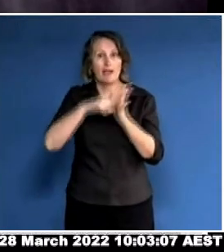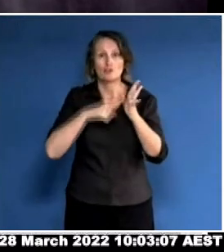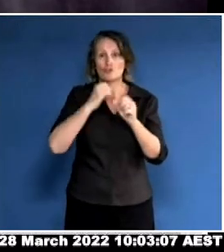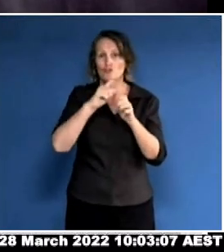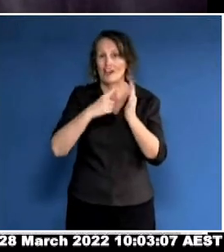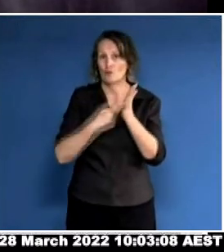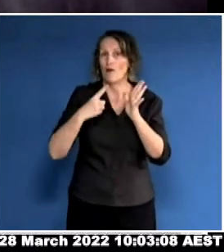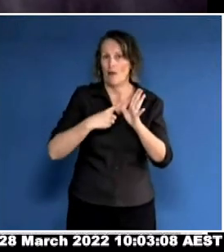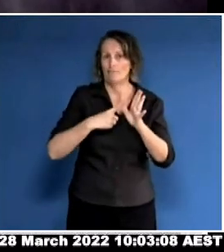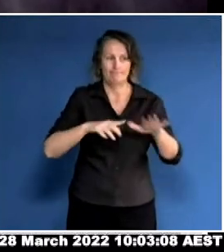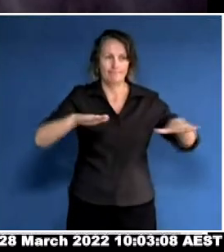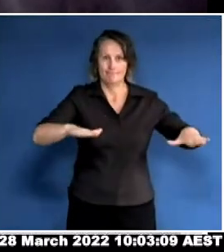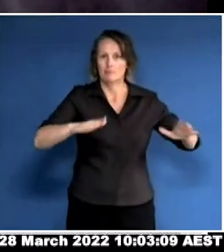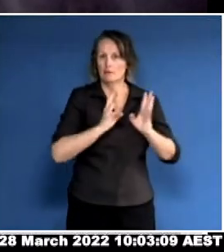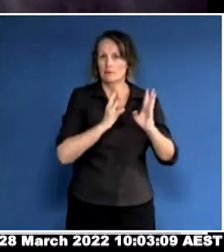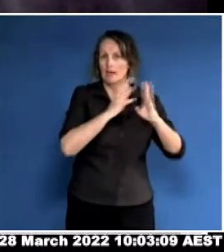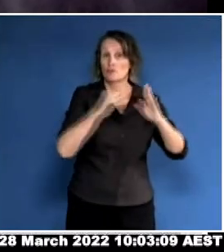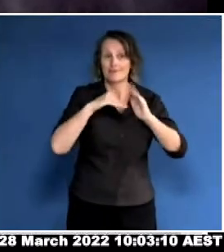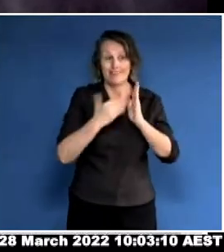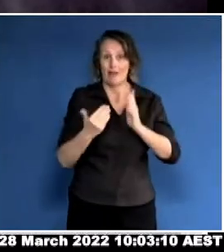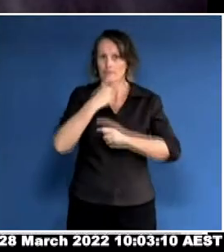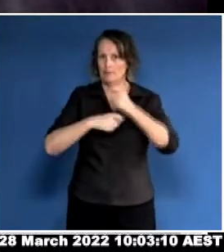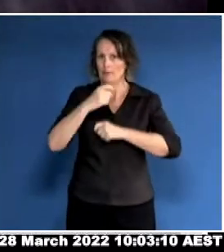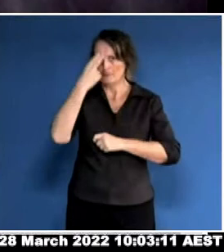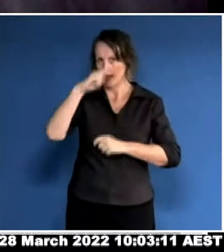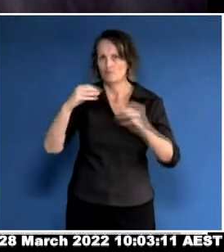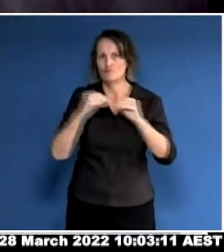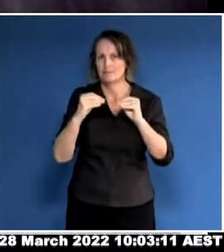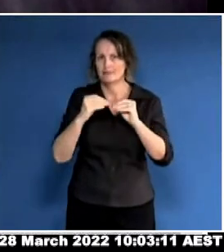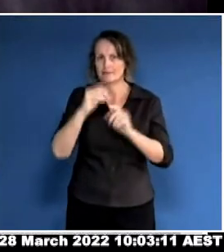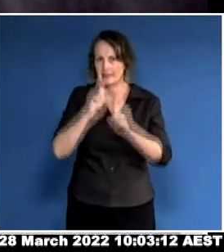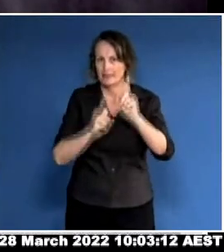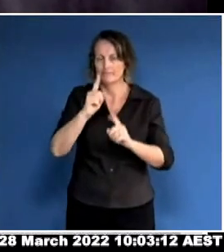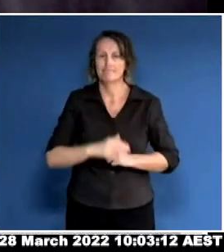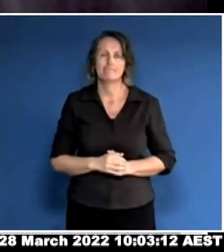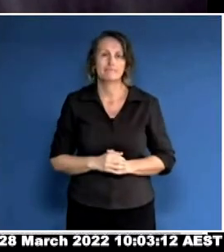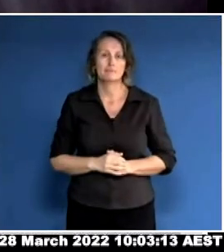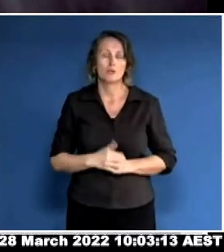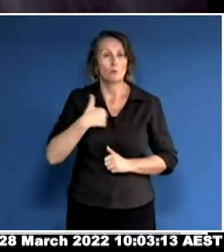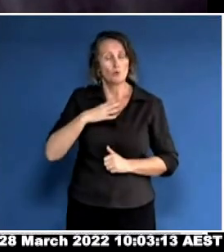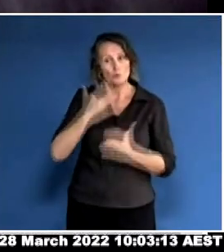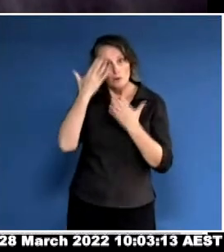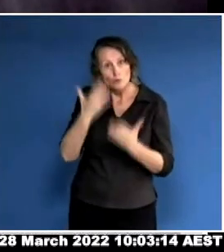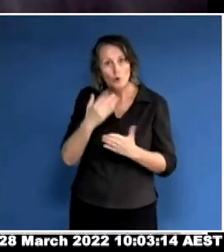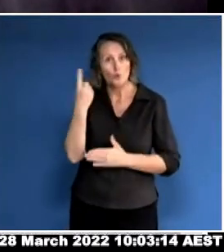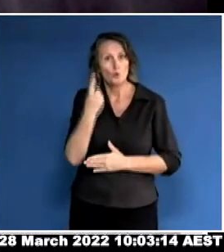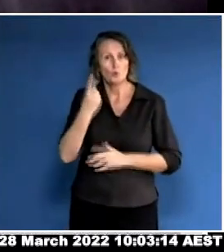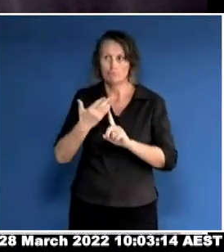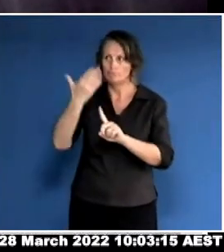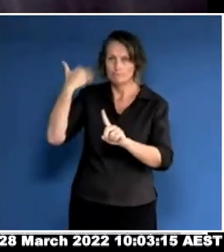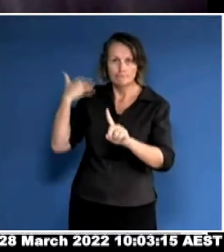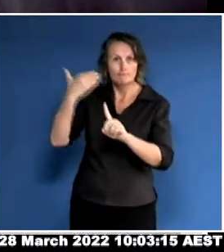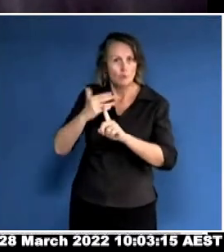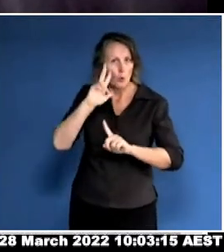Brisbane is located. We also wish to acknowledge the traditional custodians of the